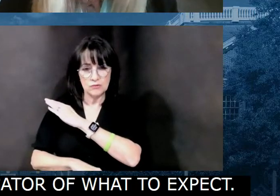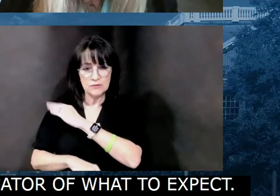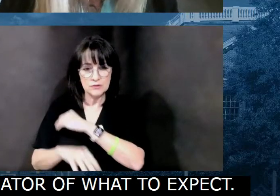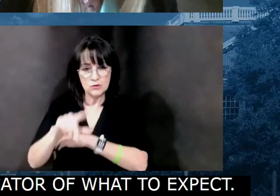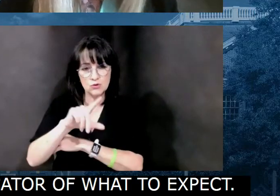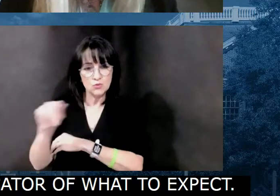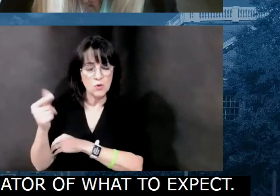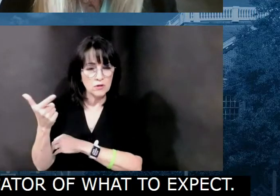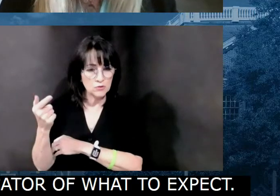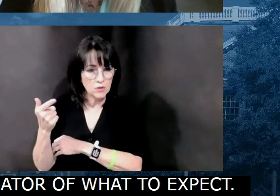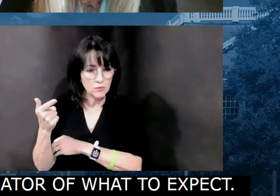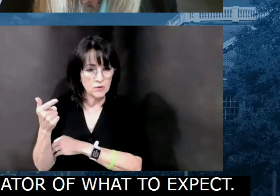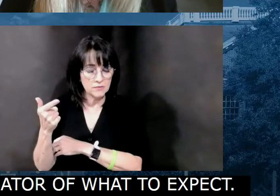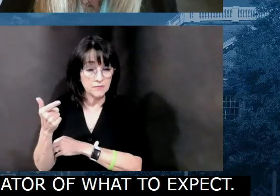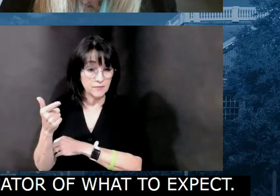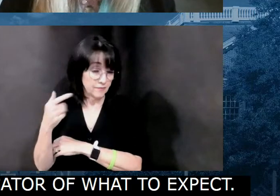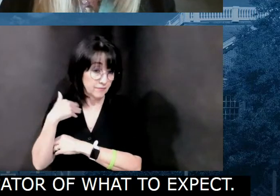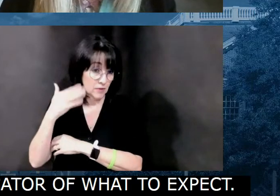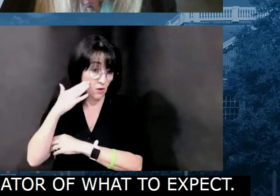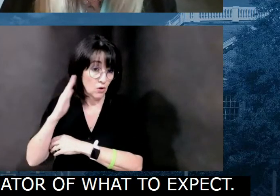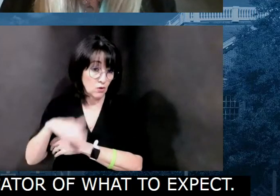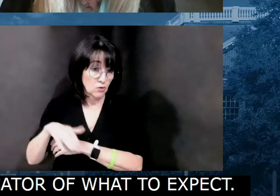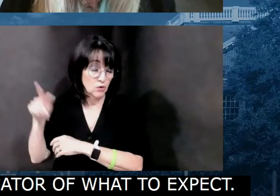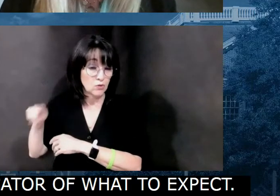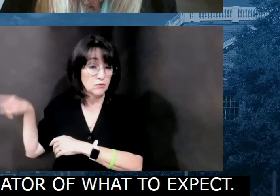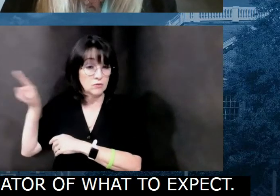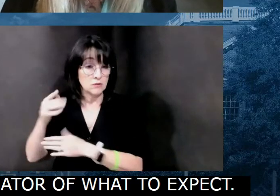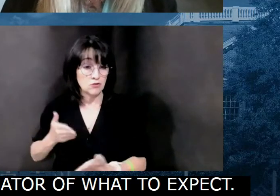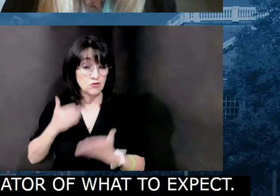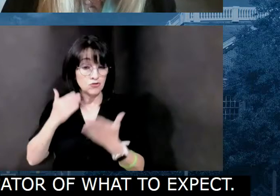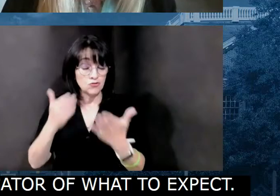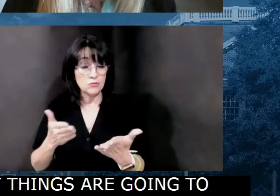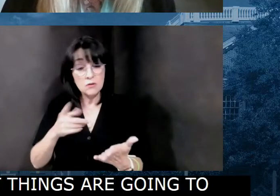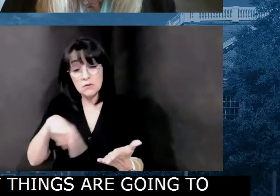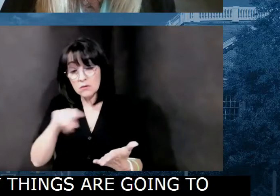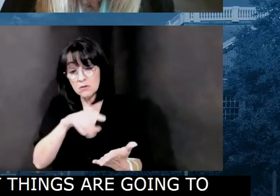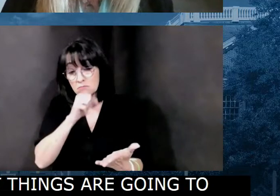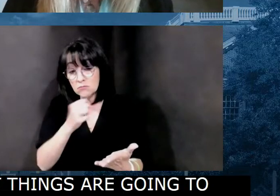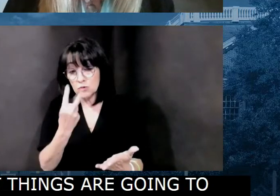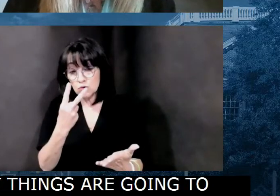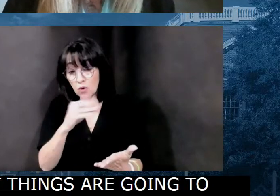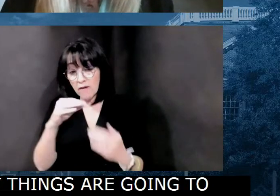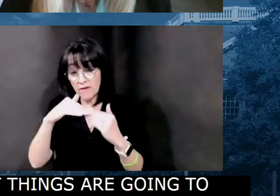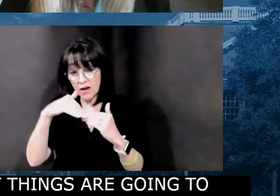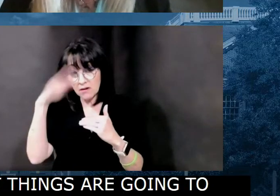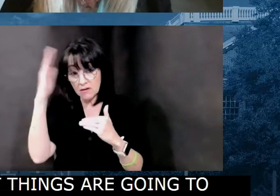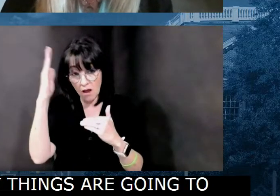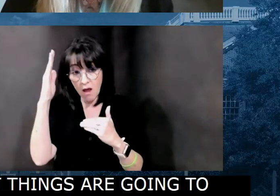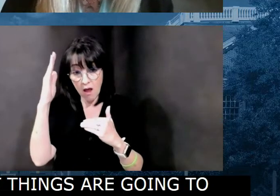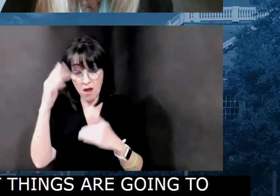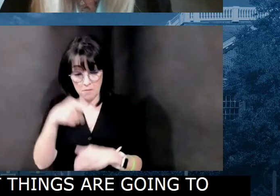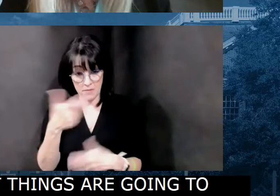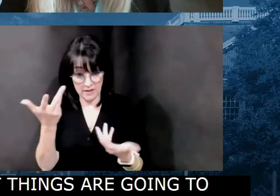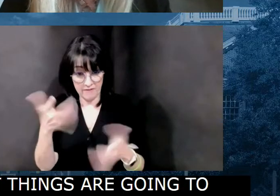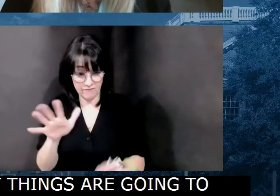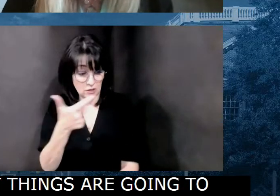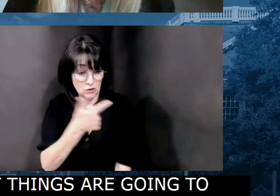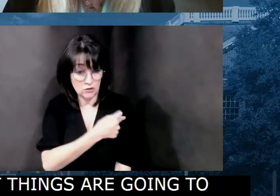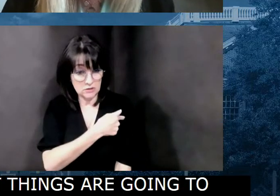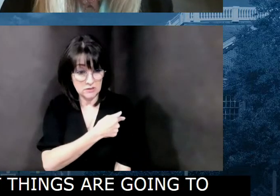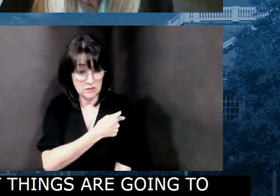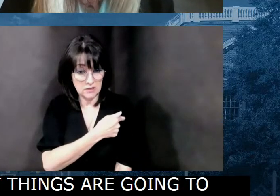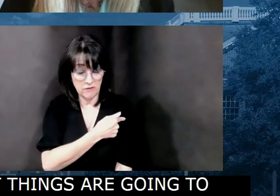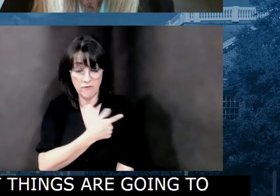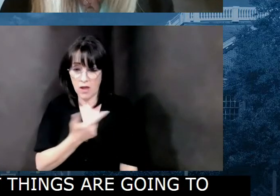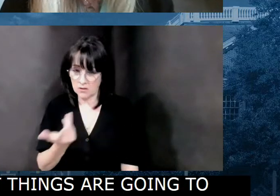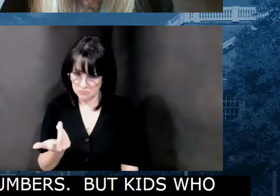they're suggesting that kids who are vaccinated, who are 12 and up, certainly can be treated very different in the camp